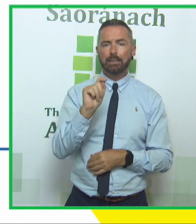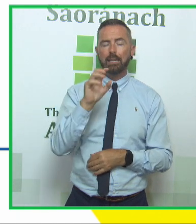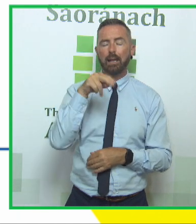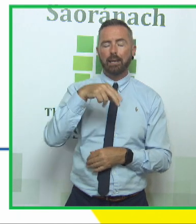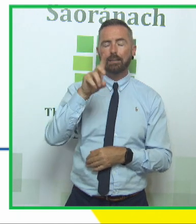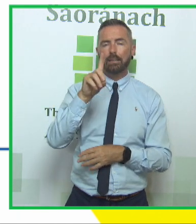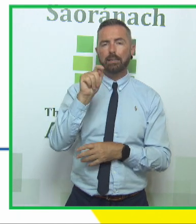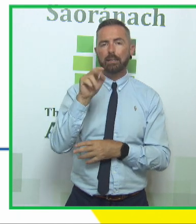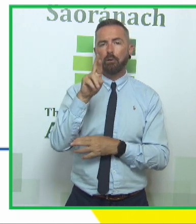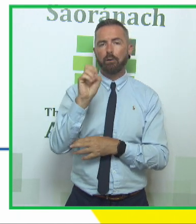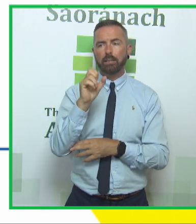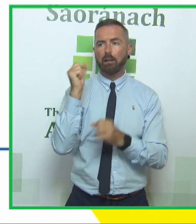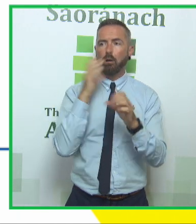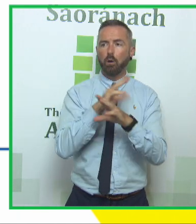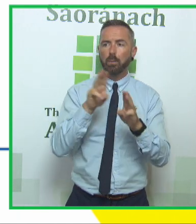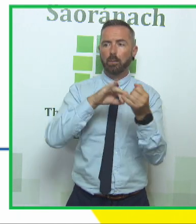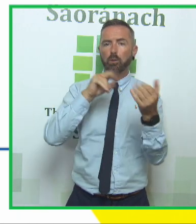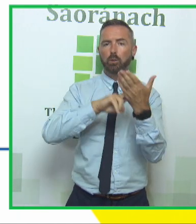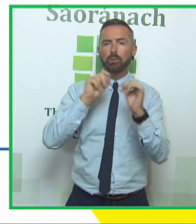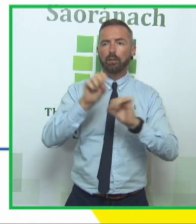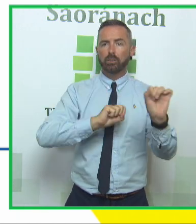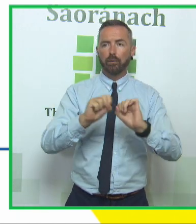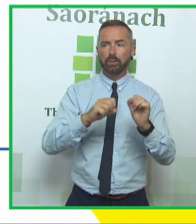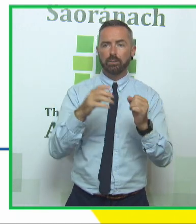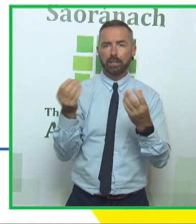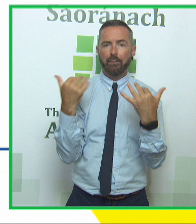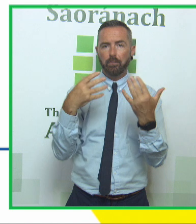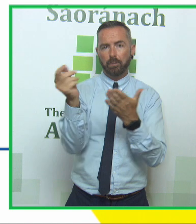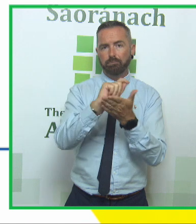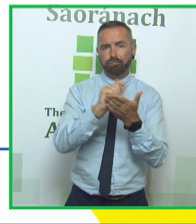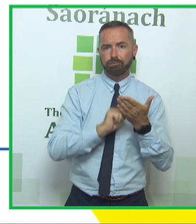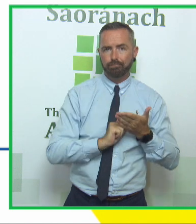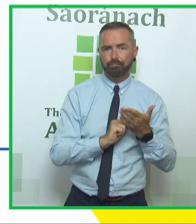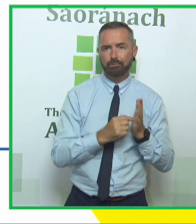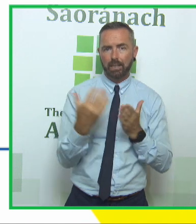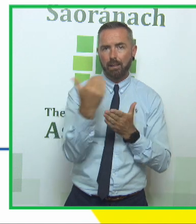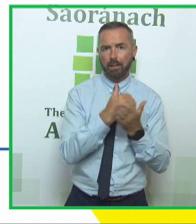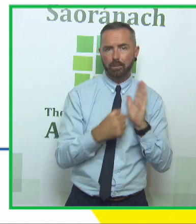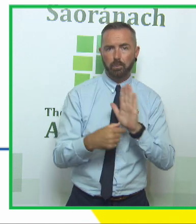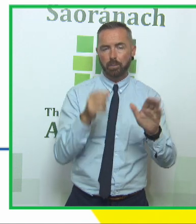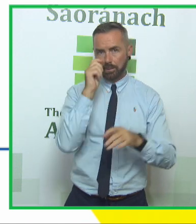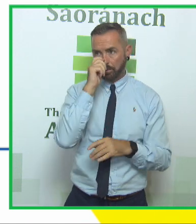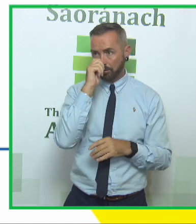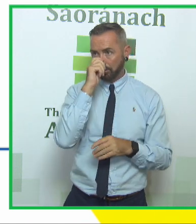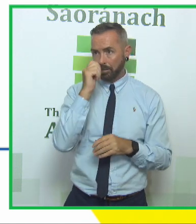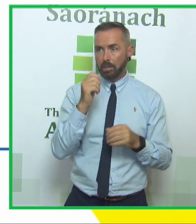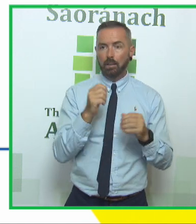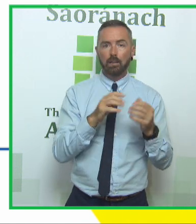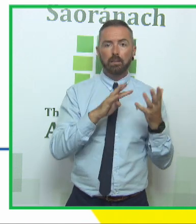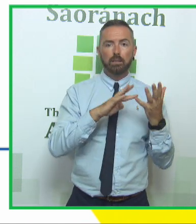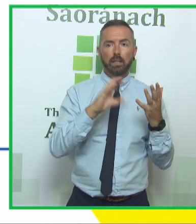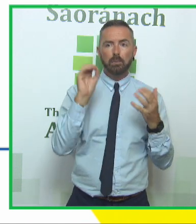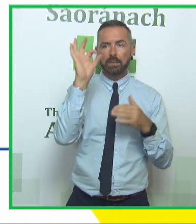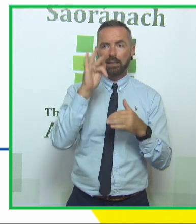all people that use their services. Our coverage is high. Around 90% of day and residential services report data to